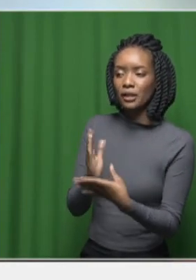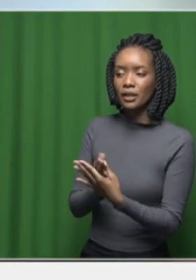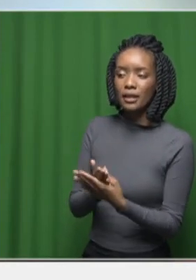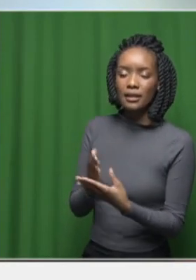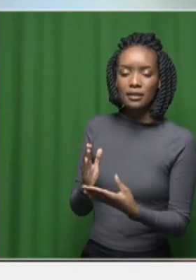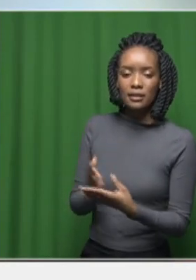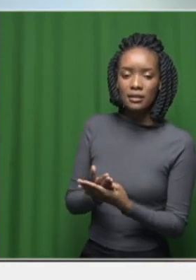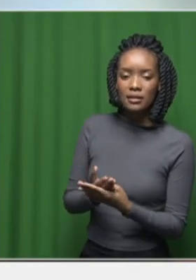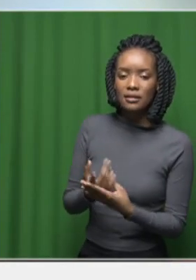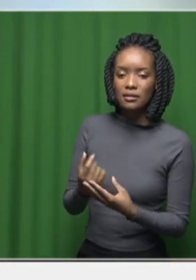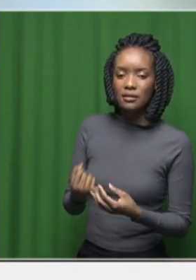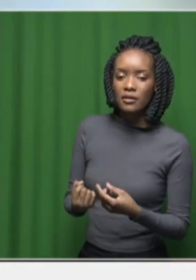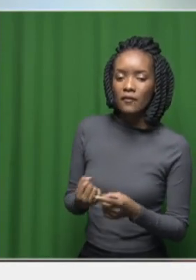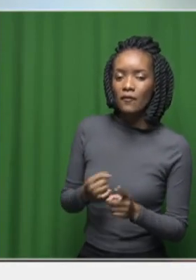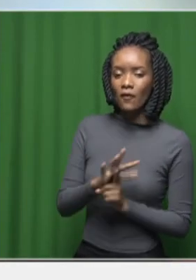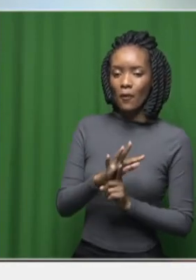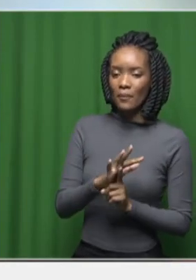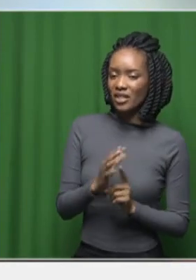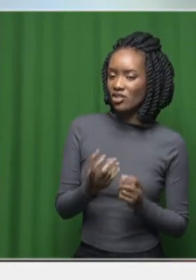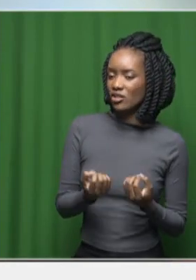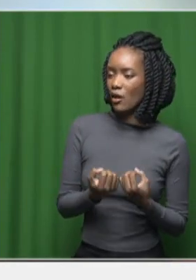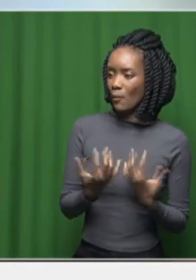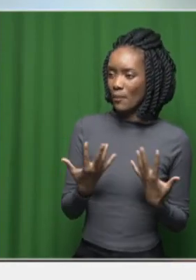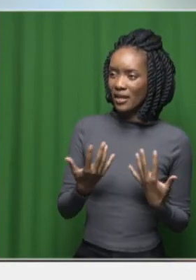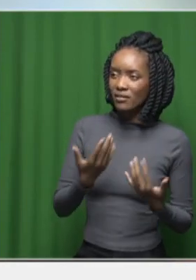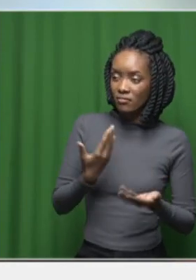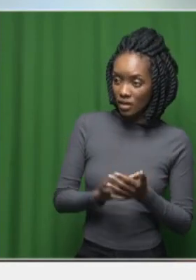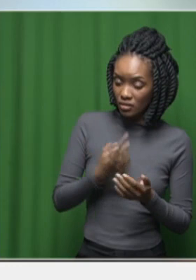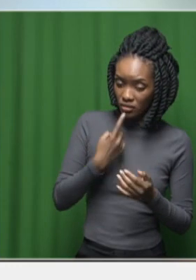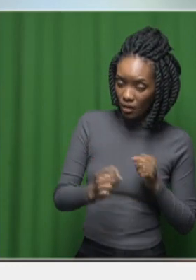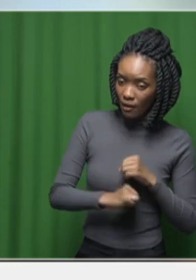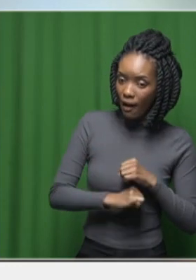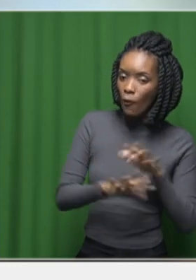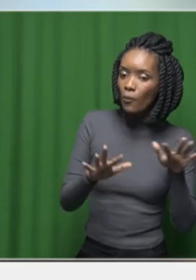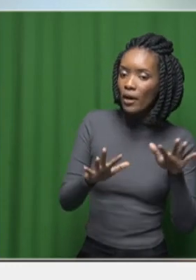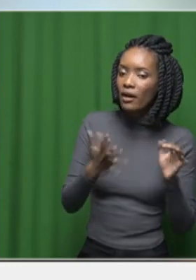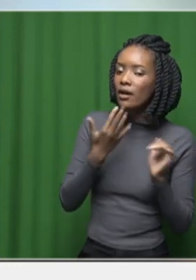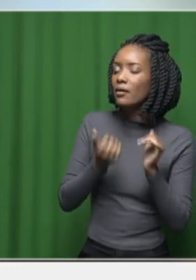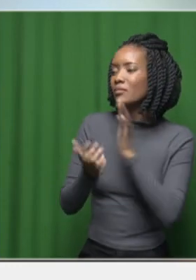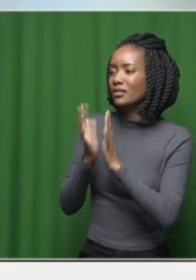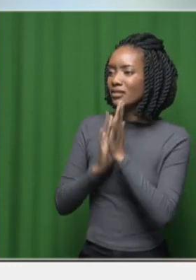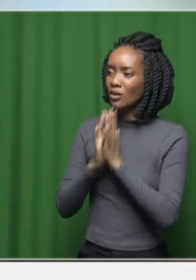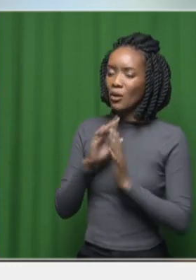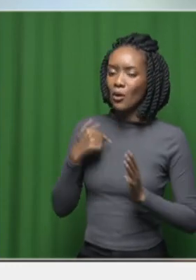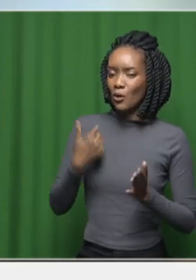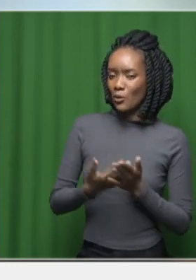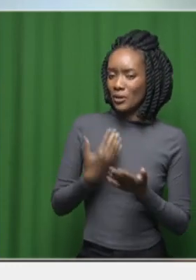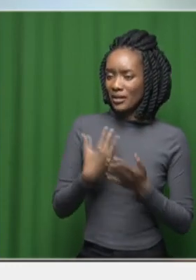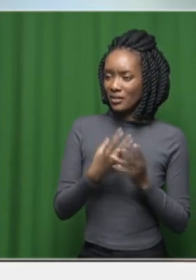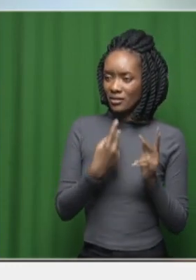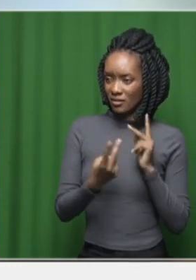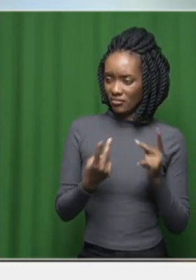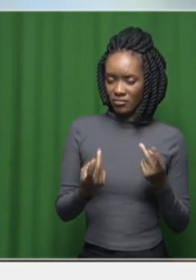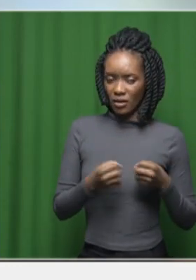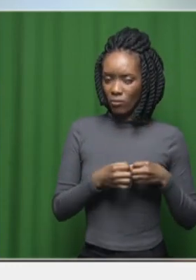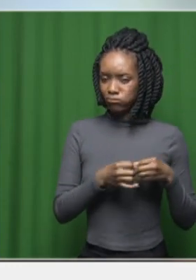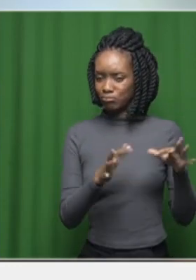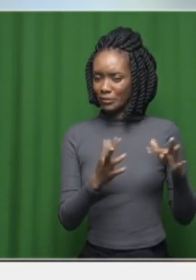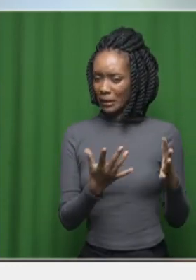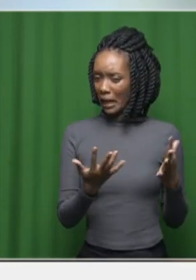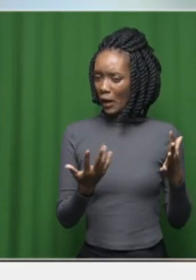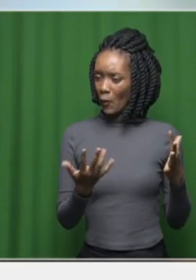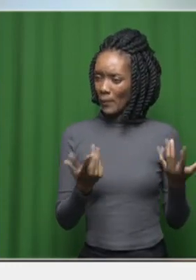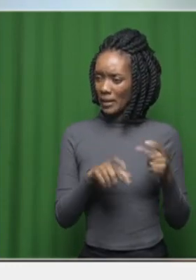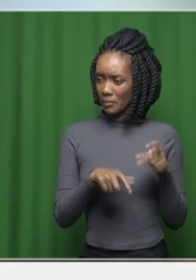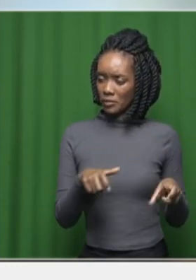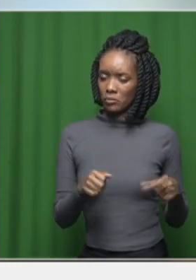infection constitutes an outbreak, can you just talk to us about that, just also to give a sense of the prevalence at this point? Yeah,